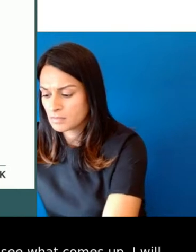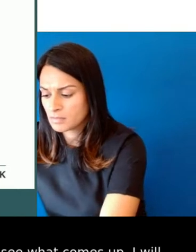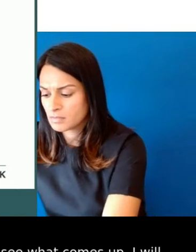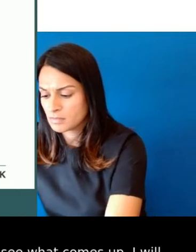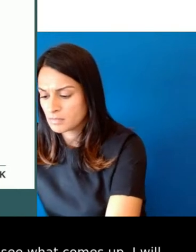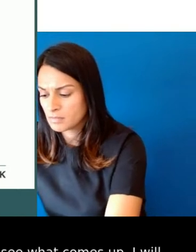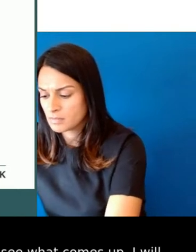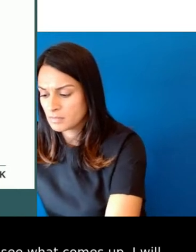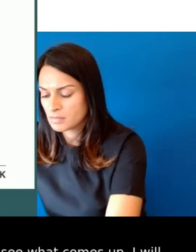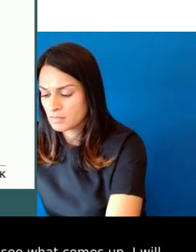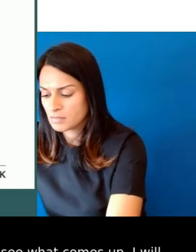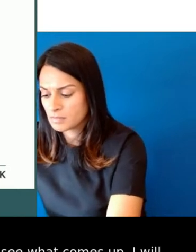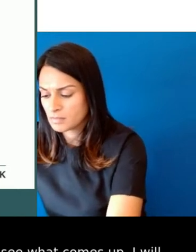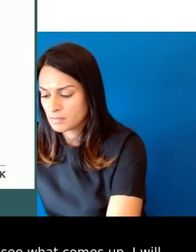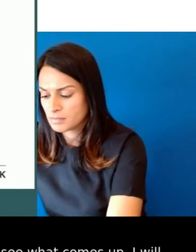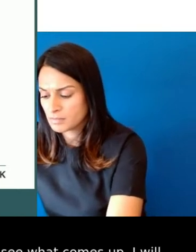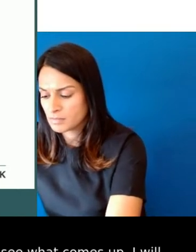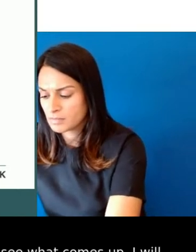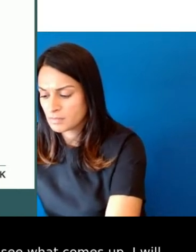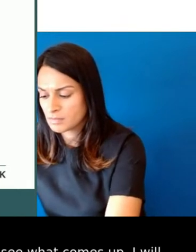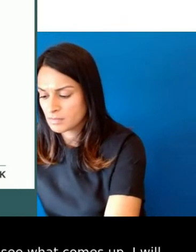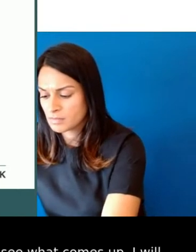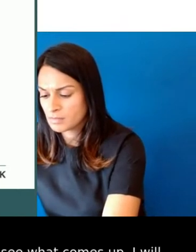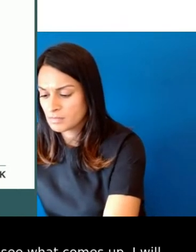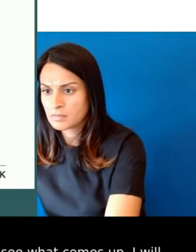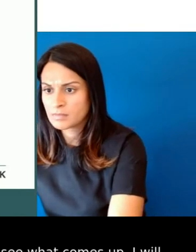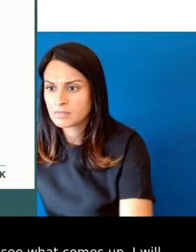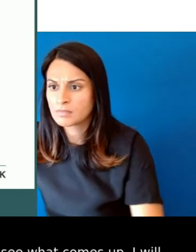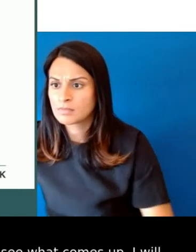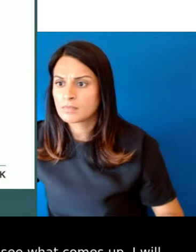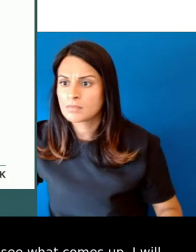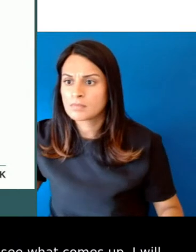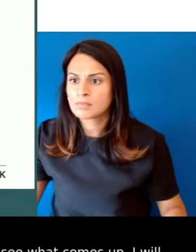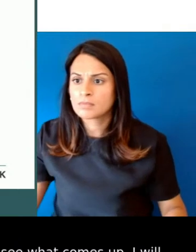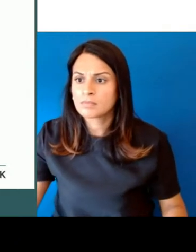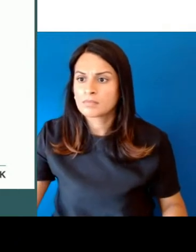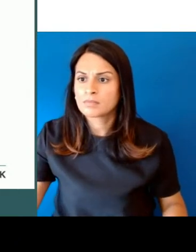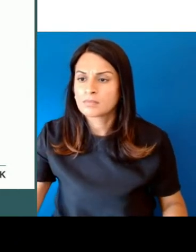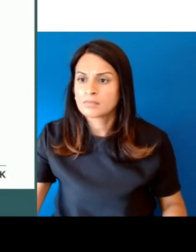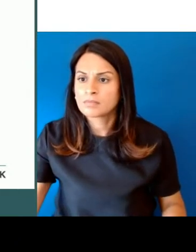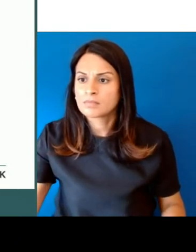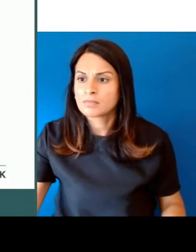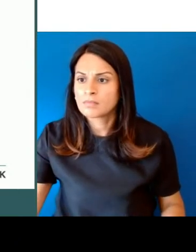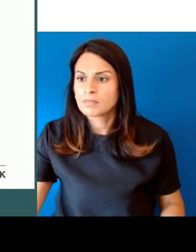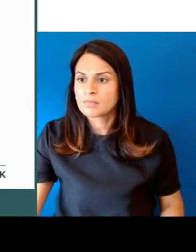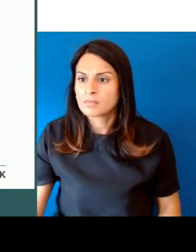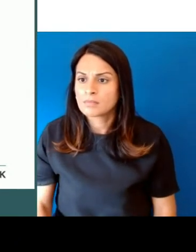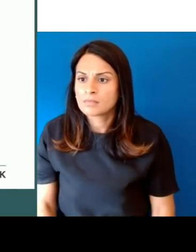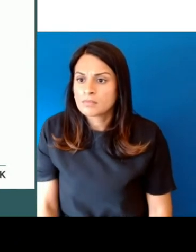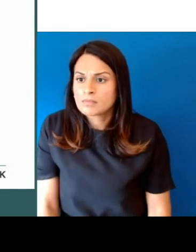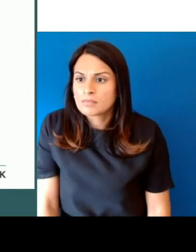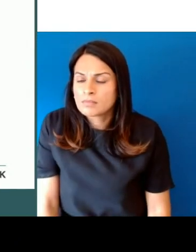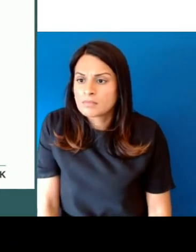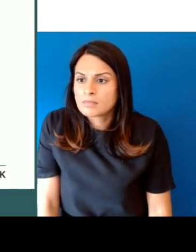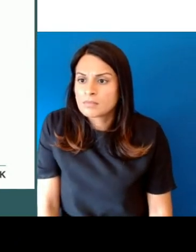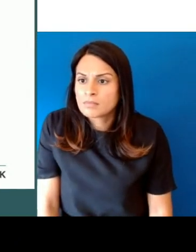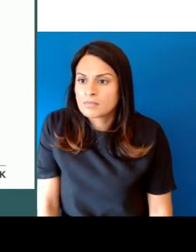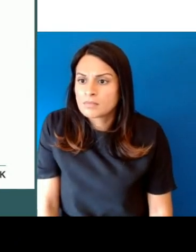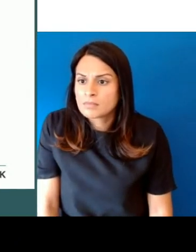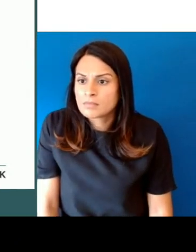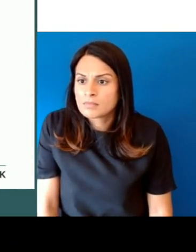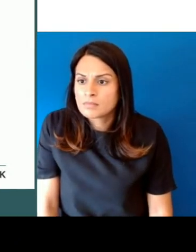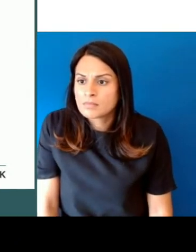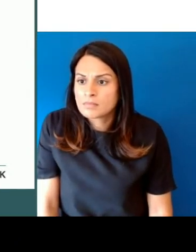okay so i'm not sure technical sure everyone has any ideas but we'll move on so nice and defined